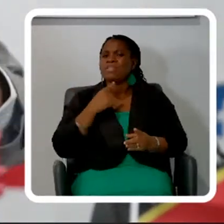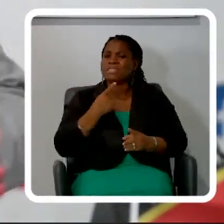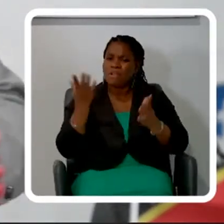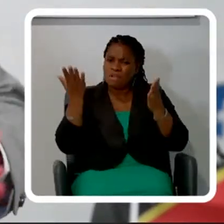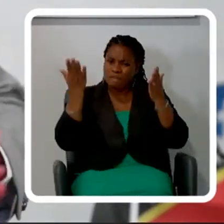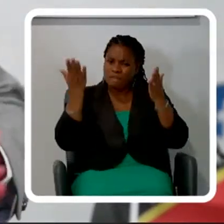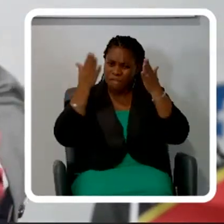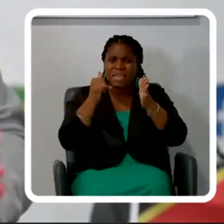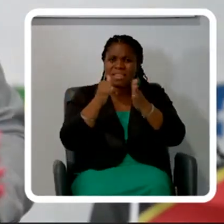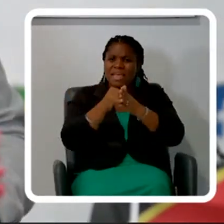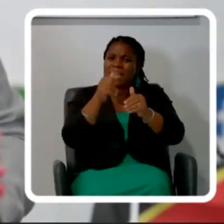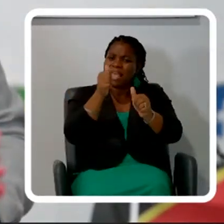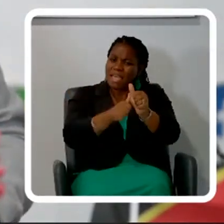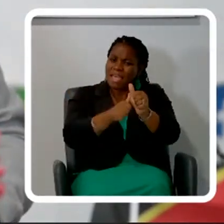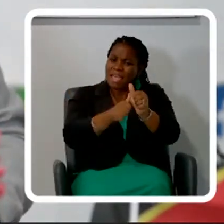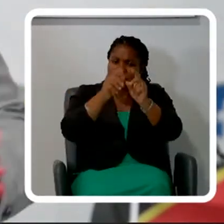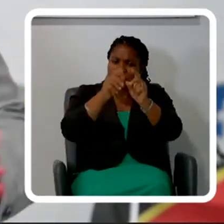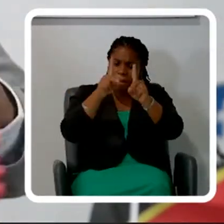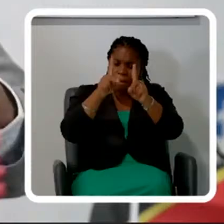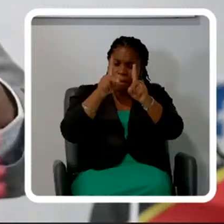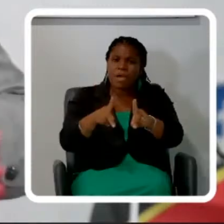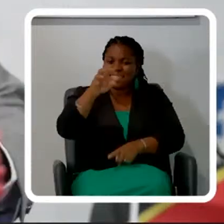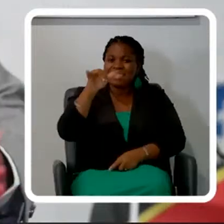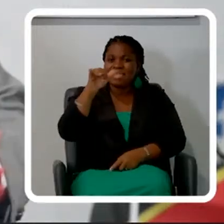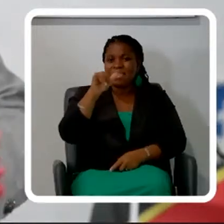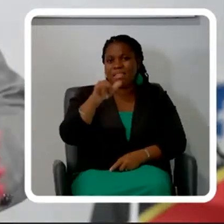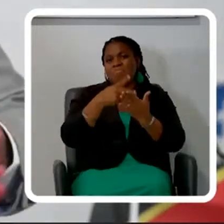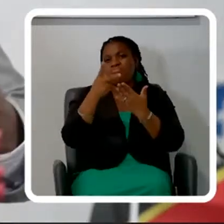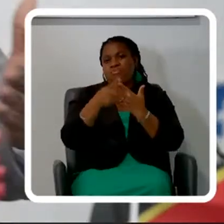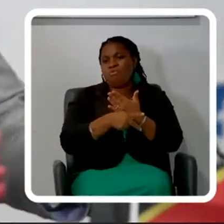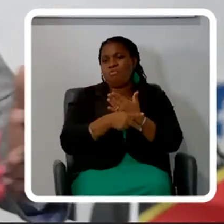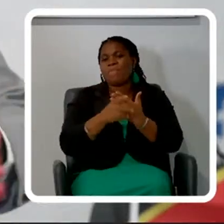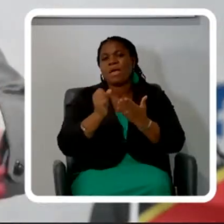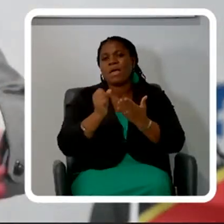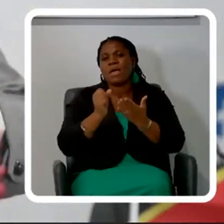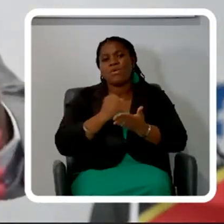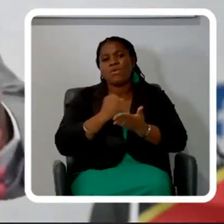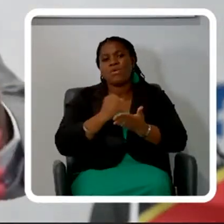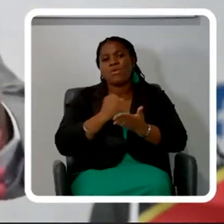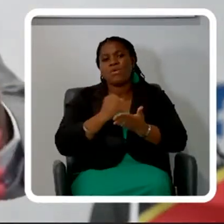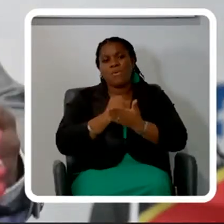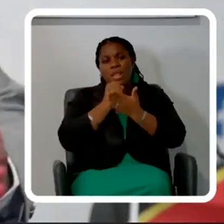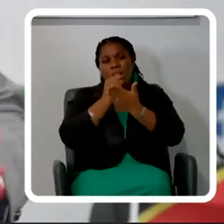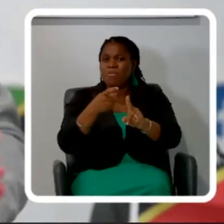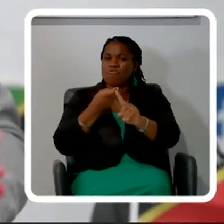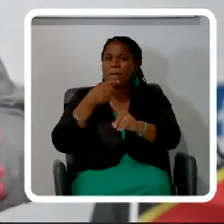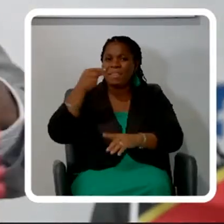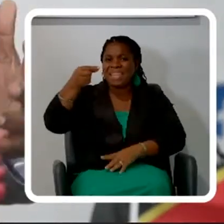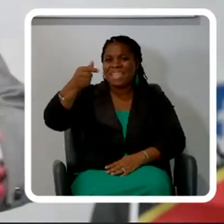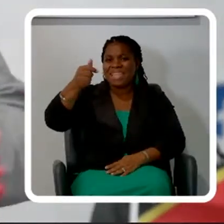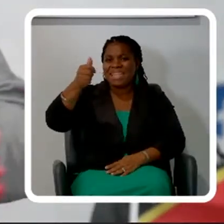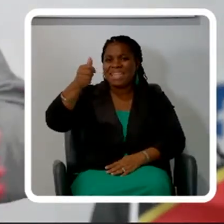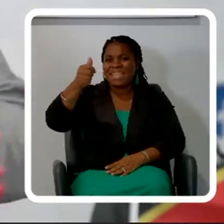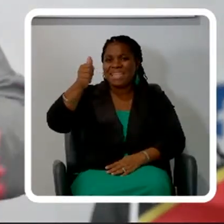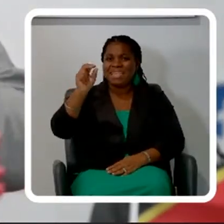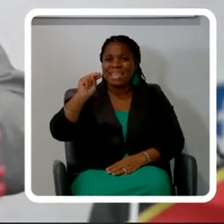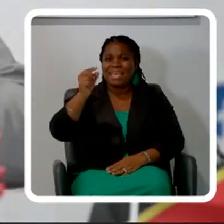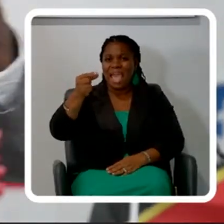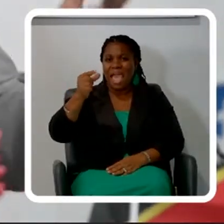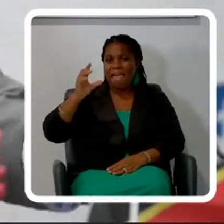we want to make sure that our children are getting that. That is going to help people from keeping out of gangs. Gangs is the antithesis